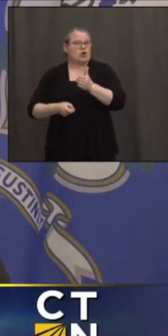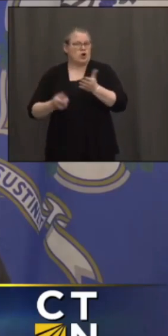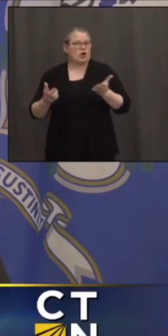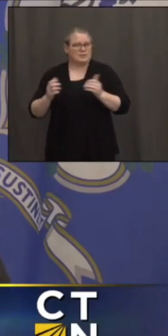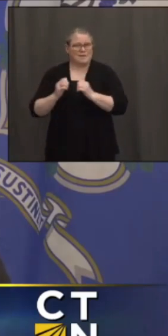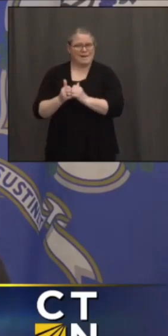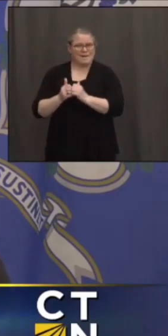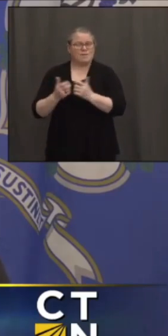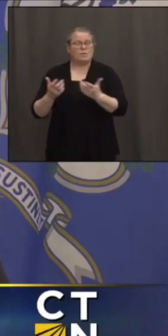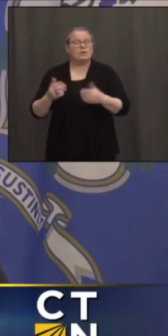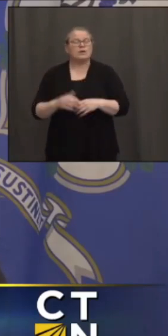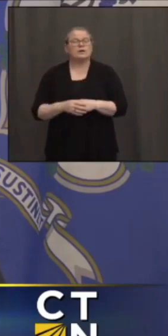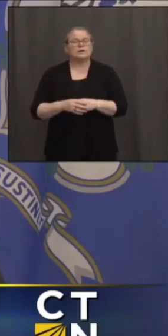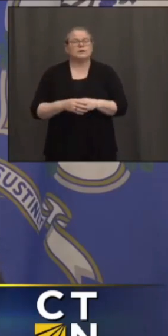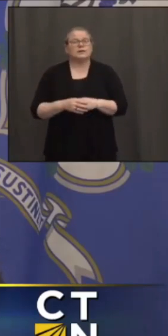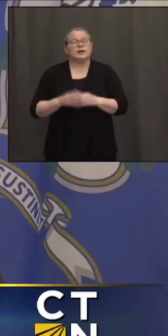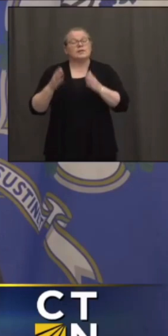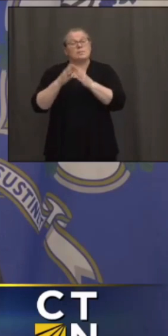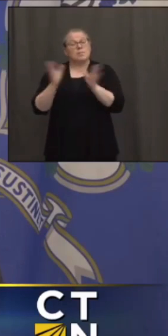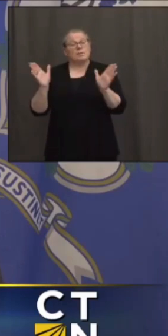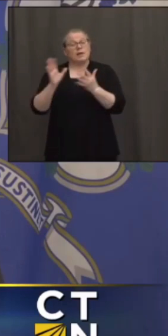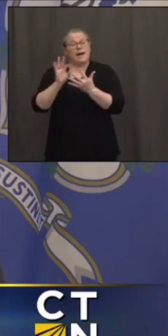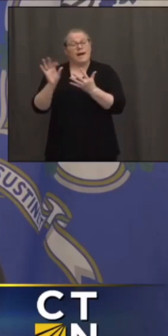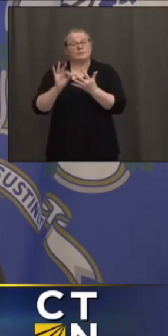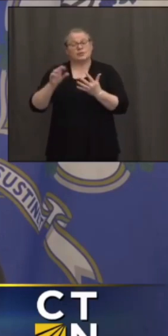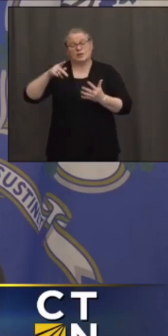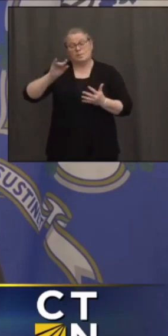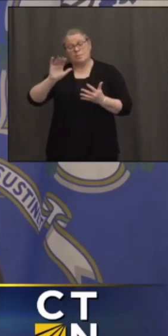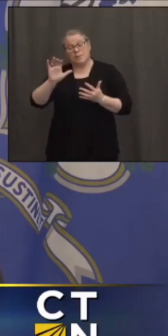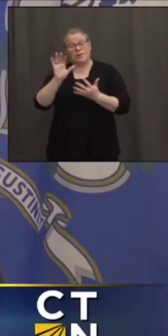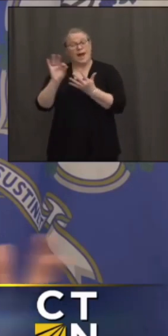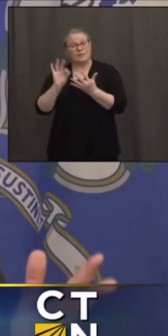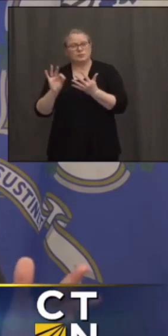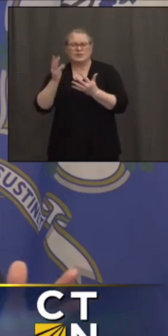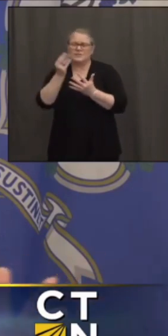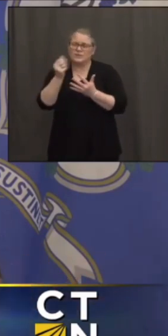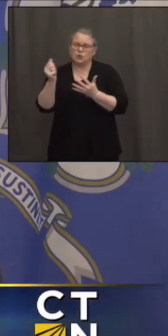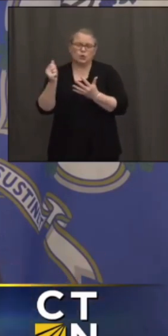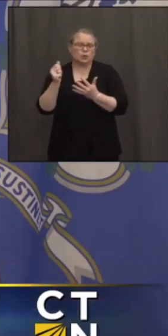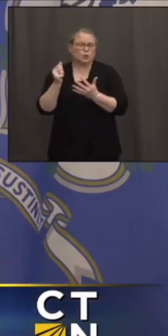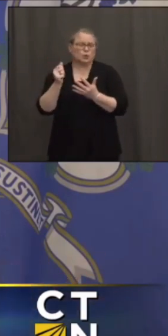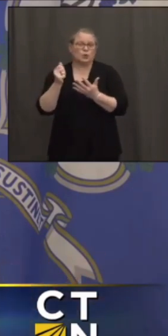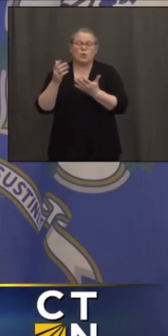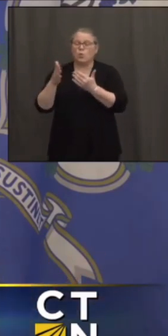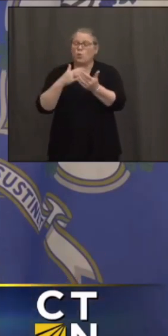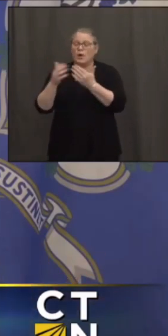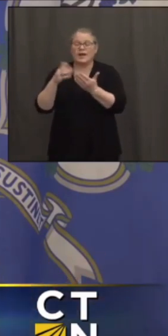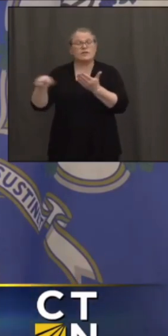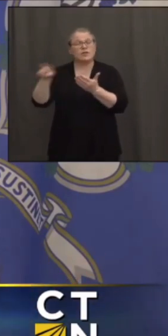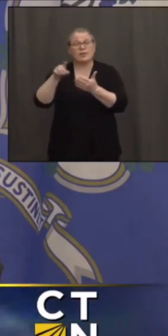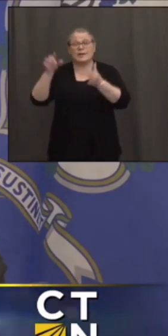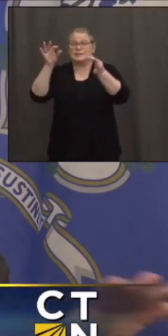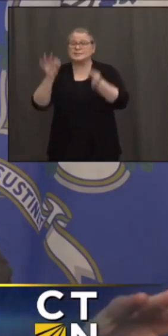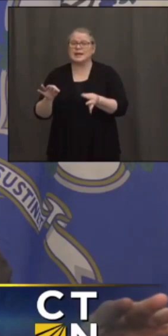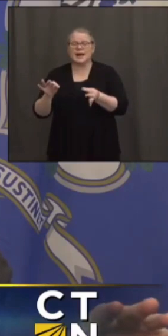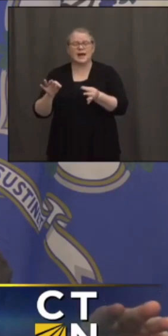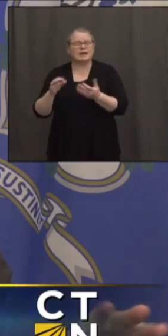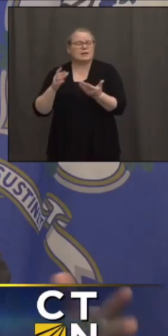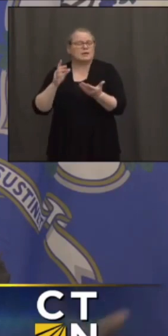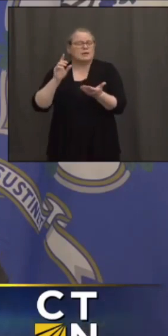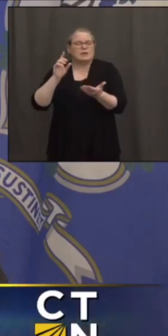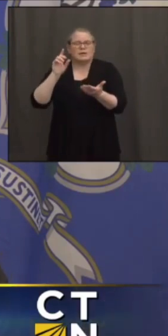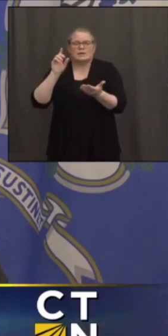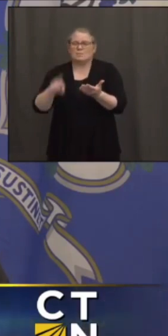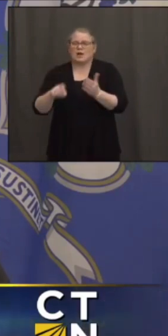option, I just say a couple of things on that. I mean, one, whatever they come out with, they got to play by the same set of rules as all the